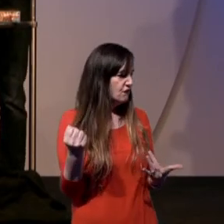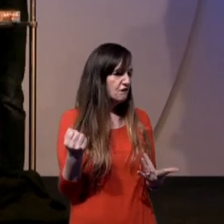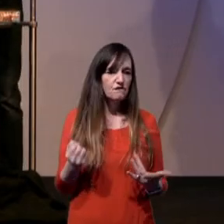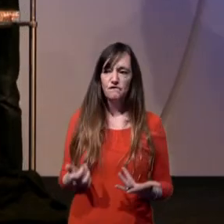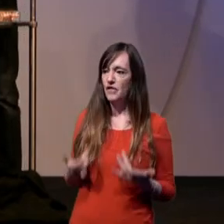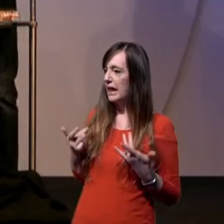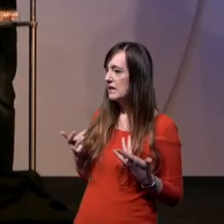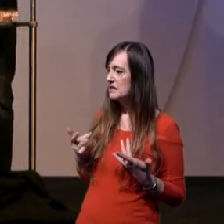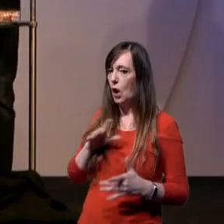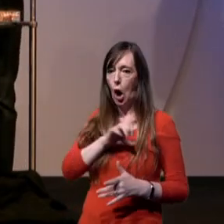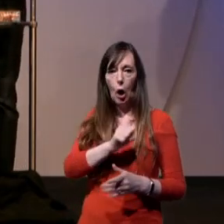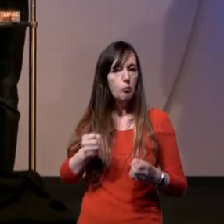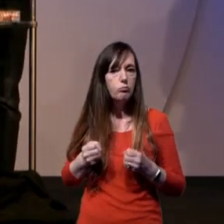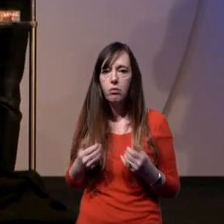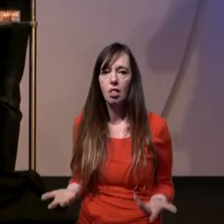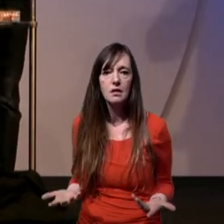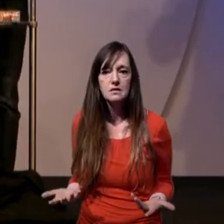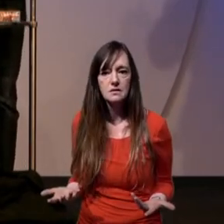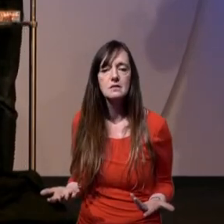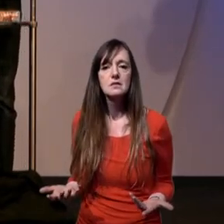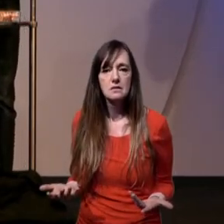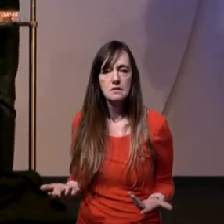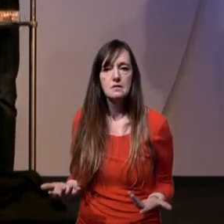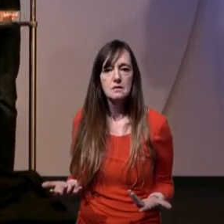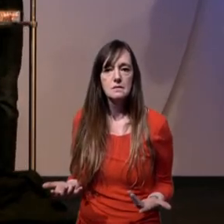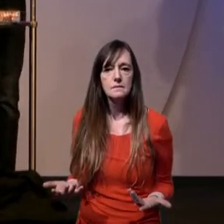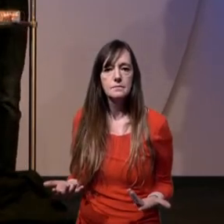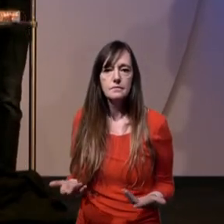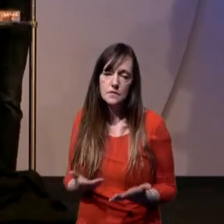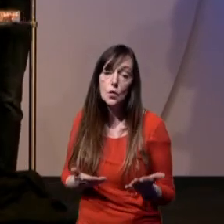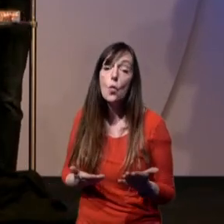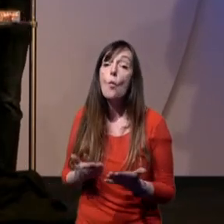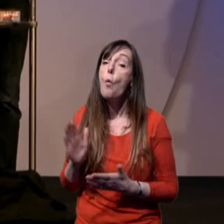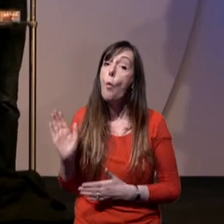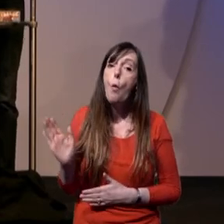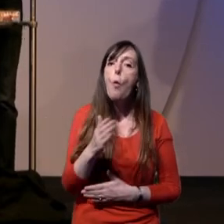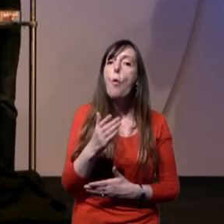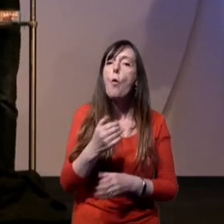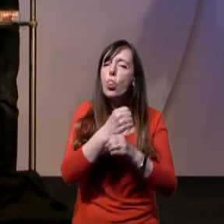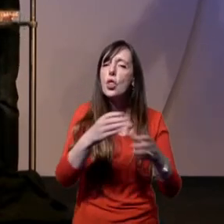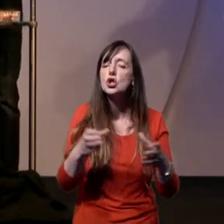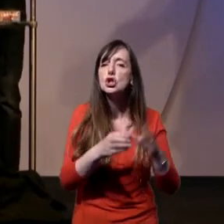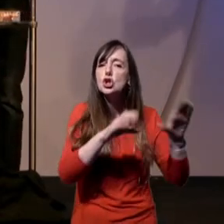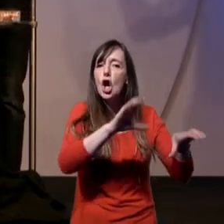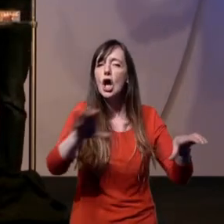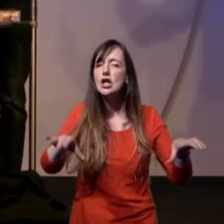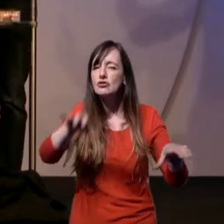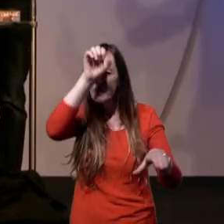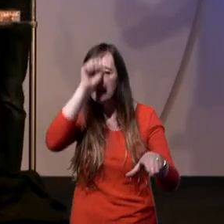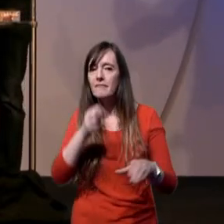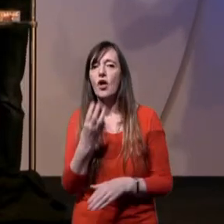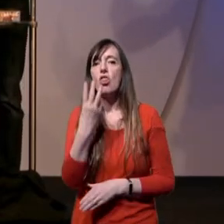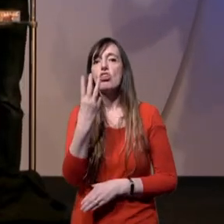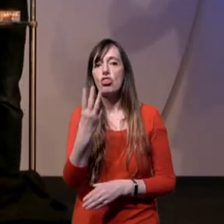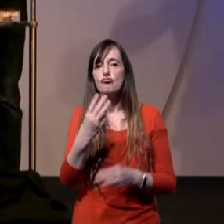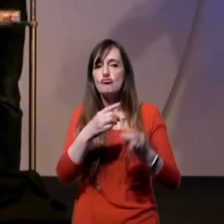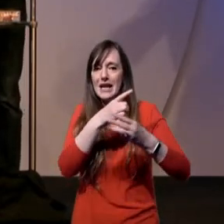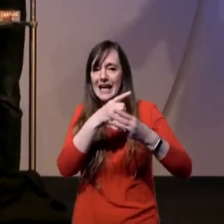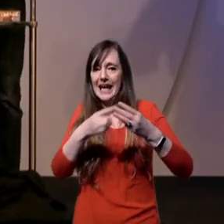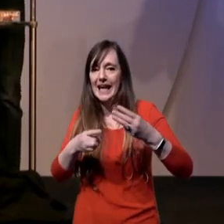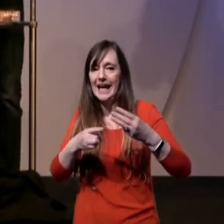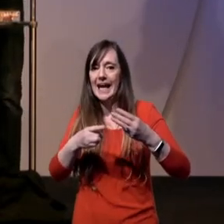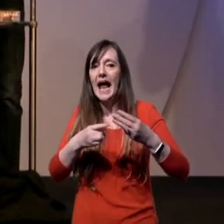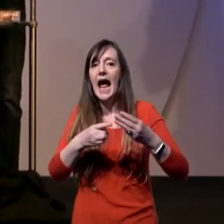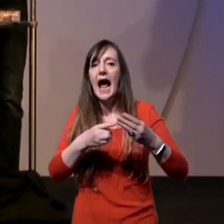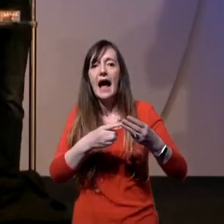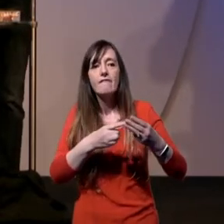Now, for each of these churches as we go through, you'll know that there are three things to look out for, a pattern. There is a commendation, there is